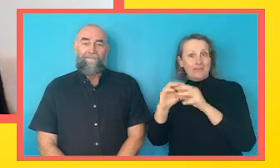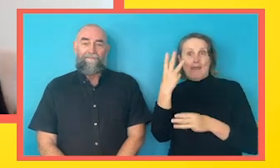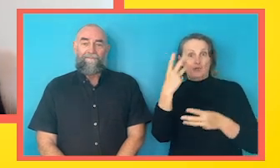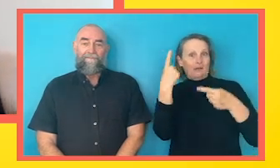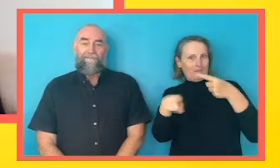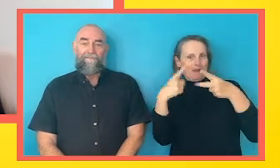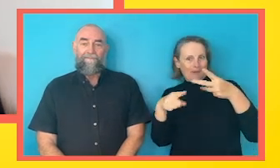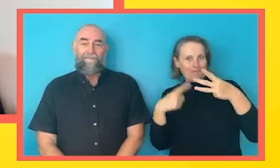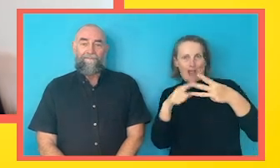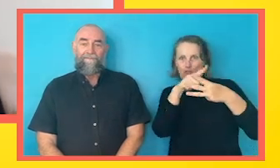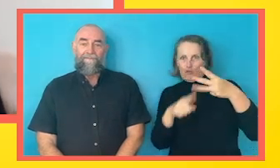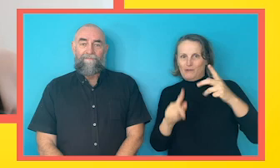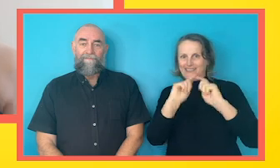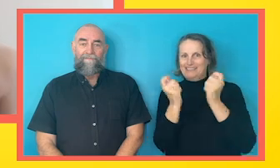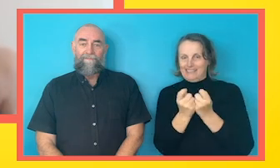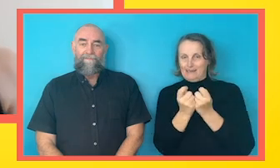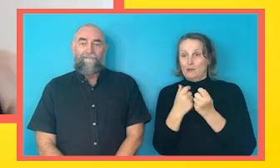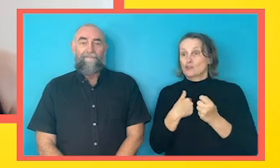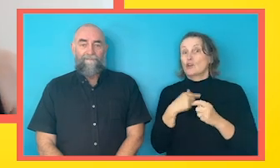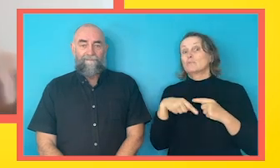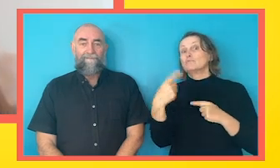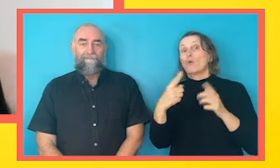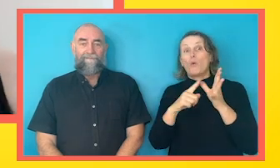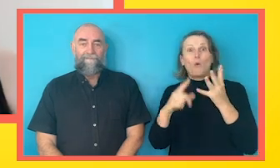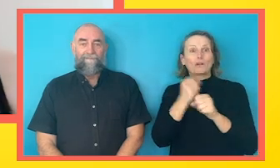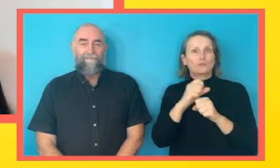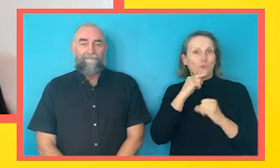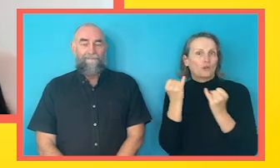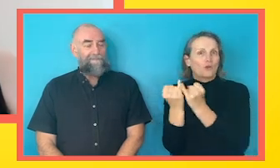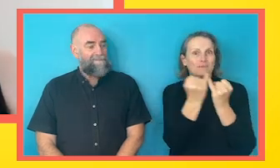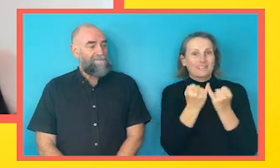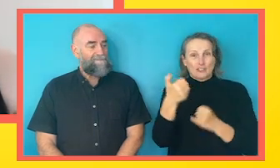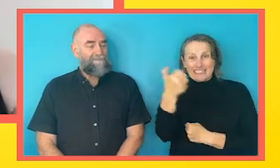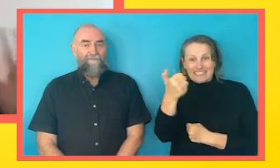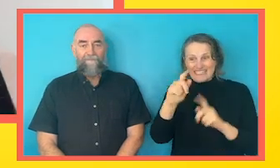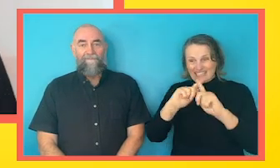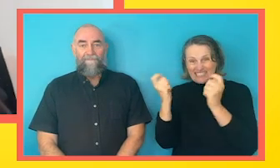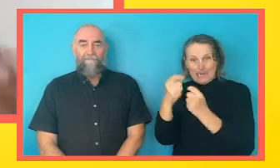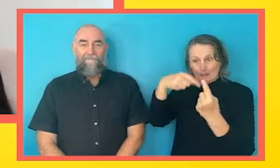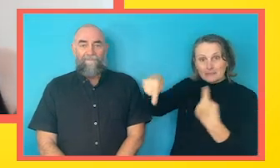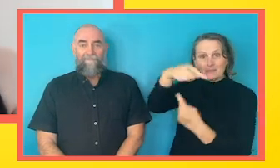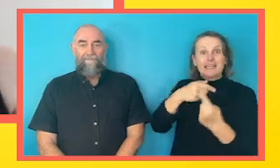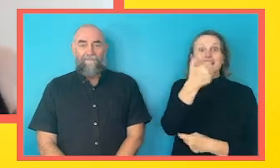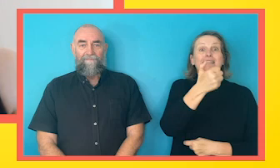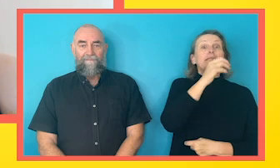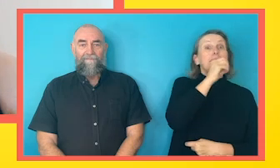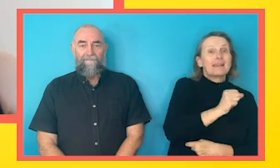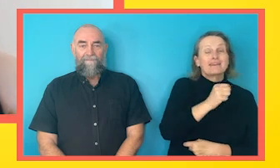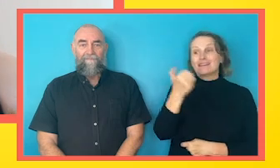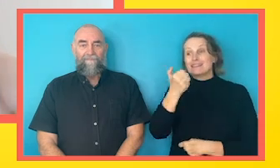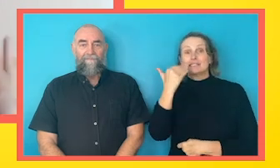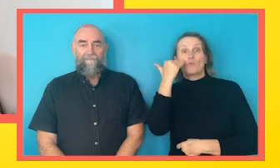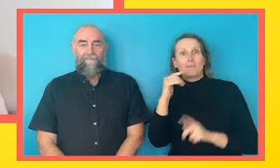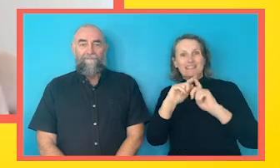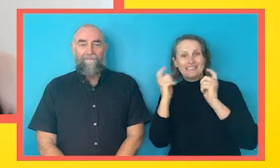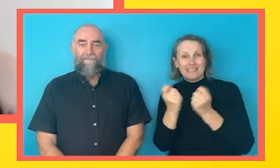qualified. In this upcoming tournament in August, there's going to be 16 teams, 16 men, 16 women's teams